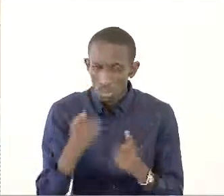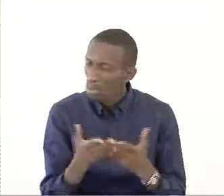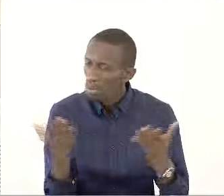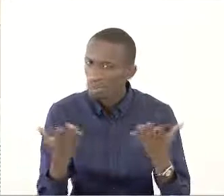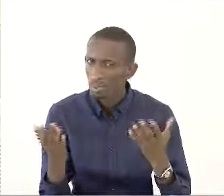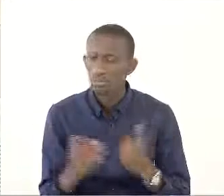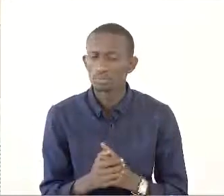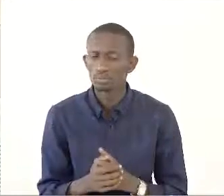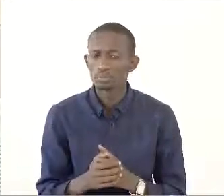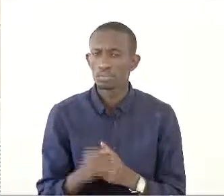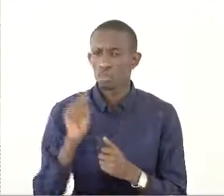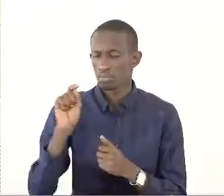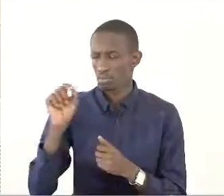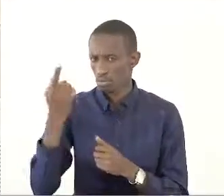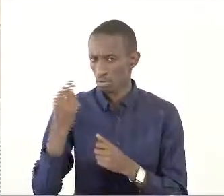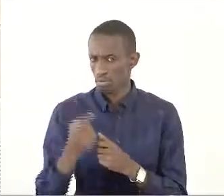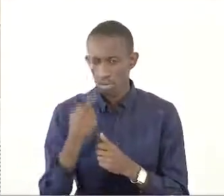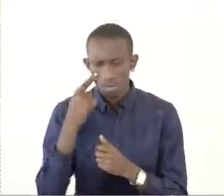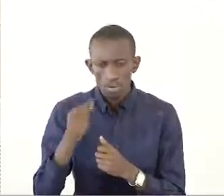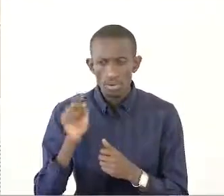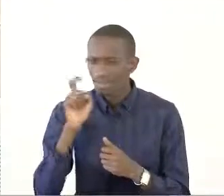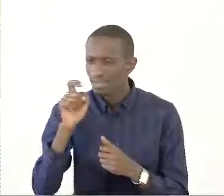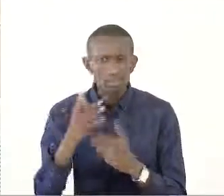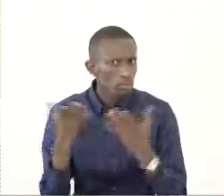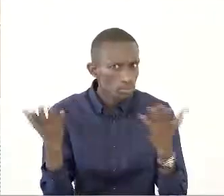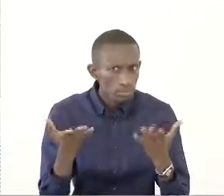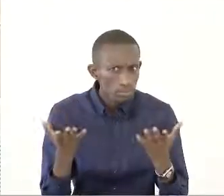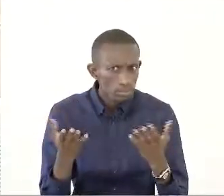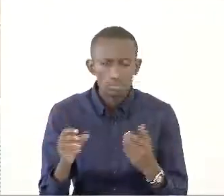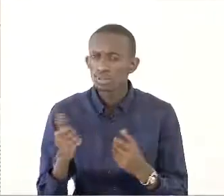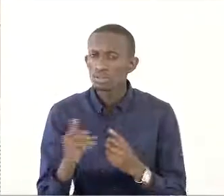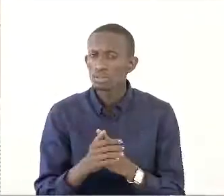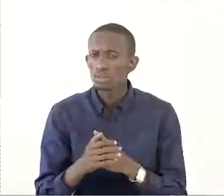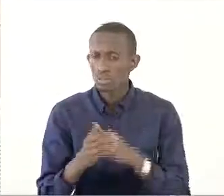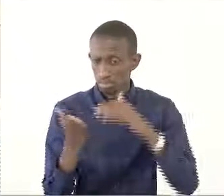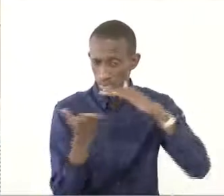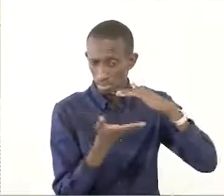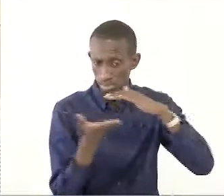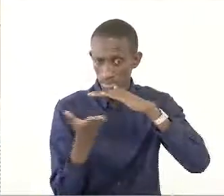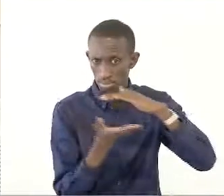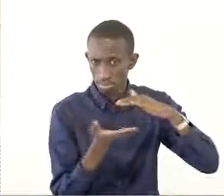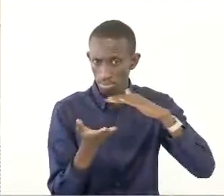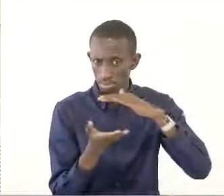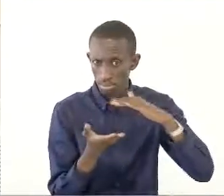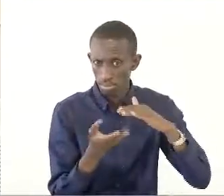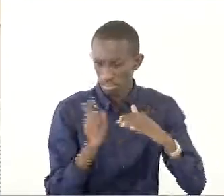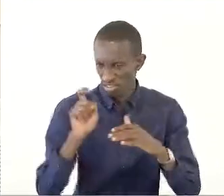is cutting x-axis. And where the parabola is cutting the